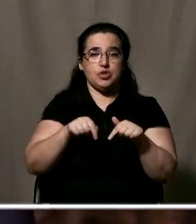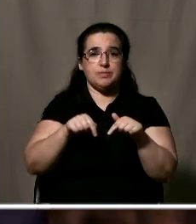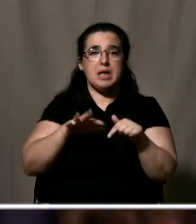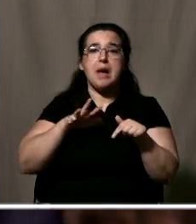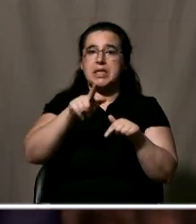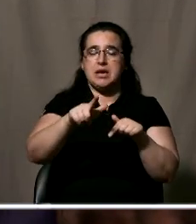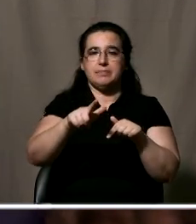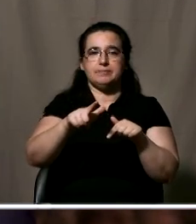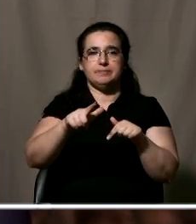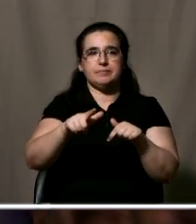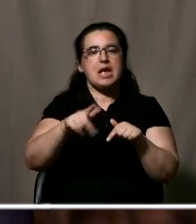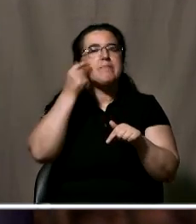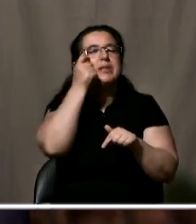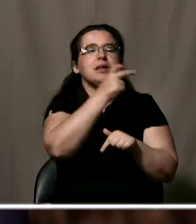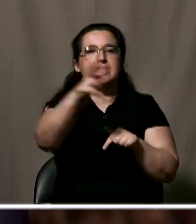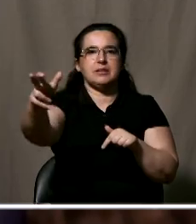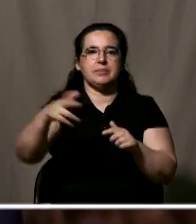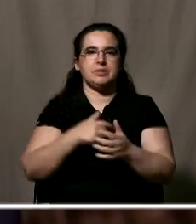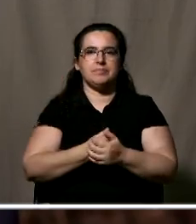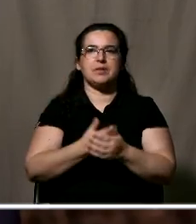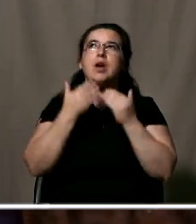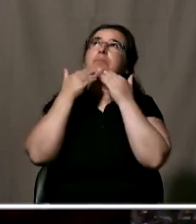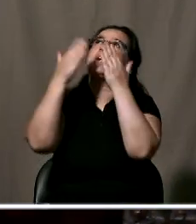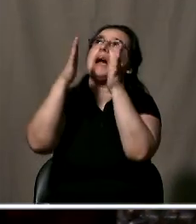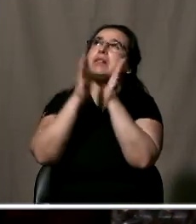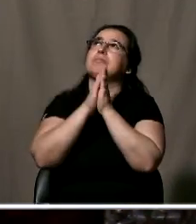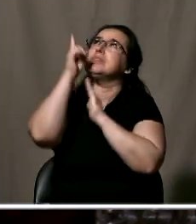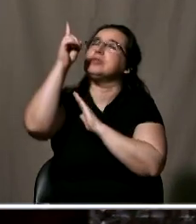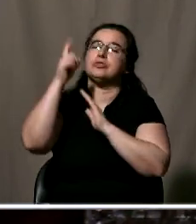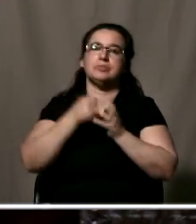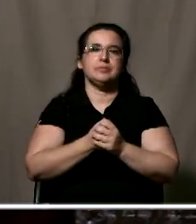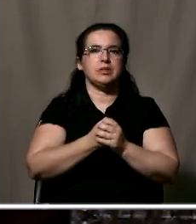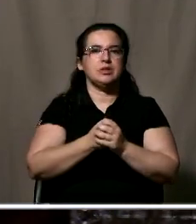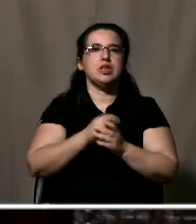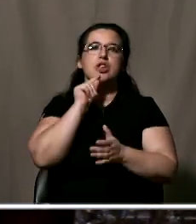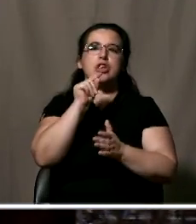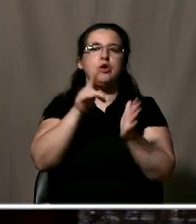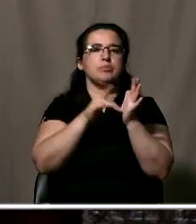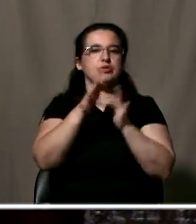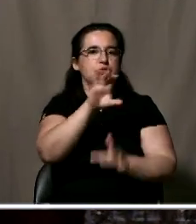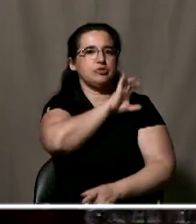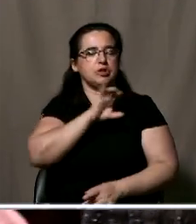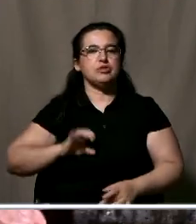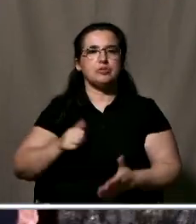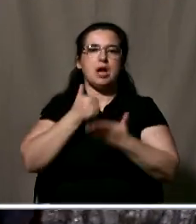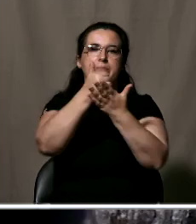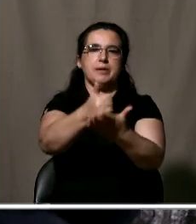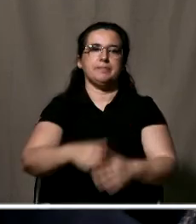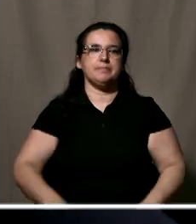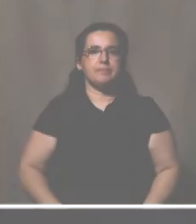Tomorrow, para amanhã and forever. E para sempre. Thank you for that. Obrigado por In isso. Christ's name. No nome de Cristo. Amen. Amém.